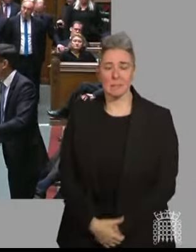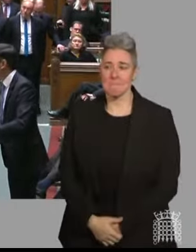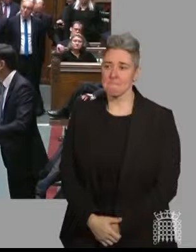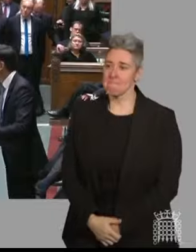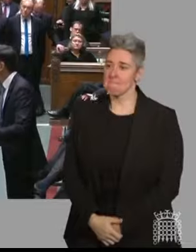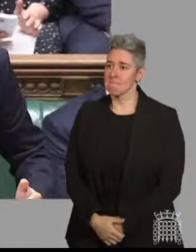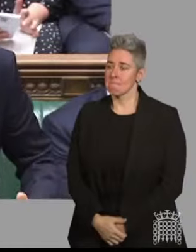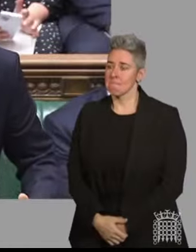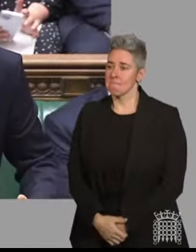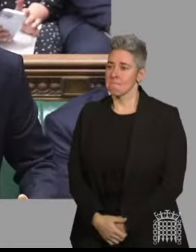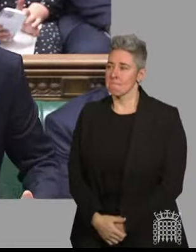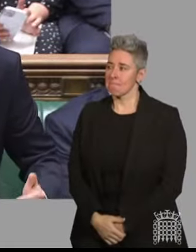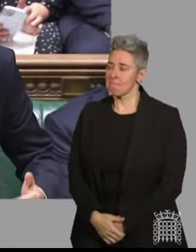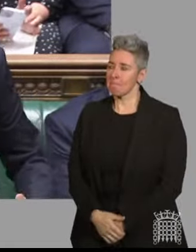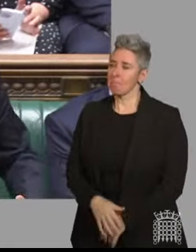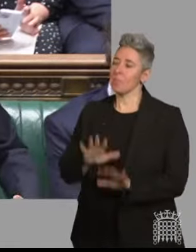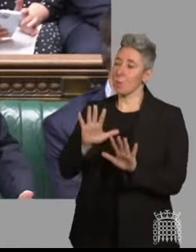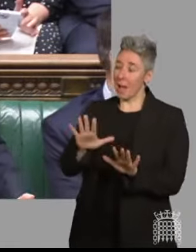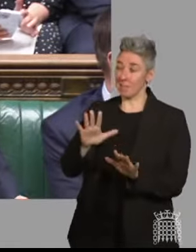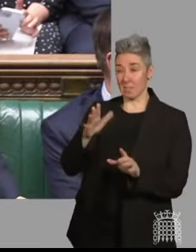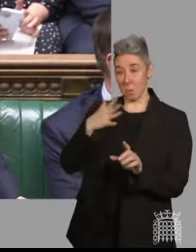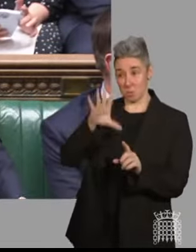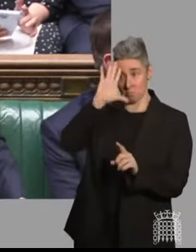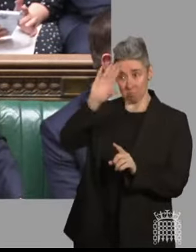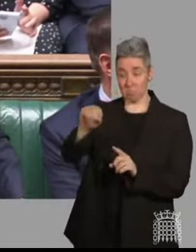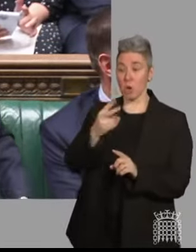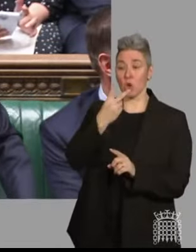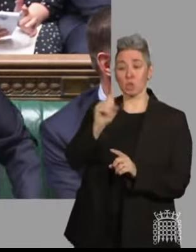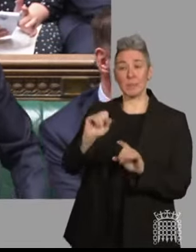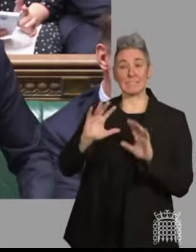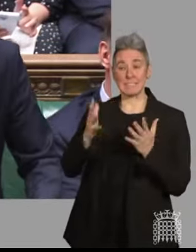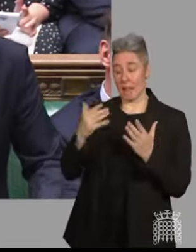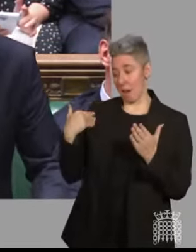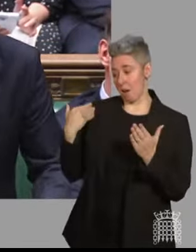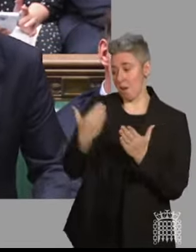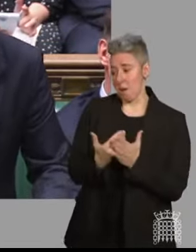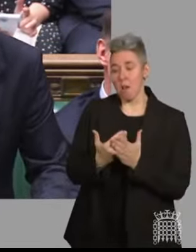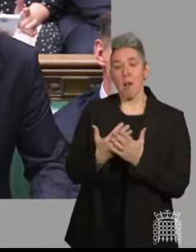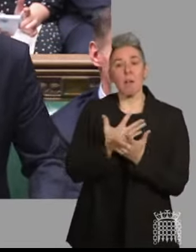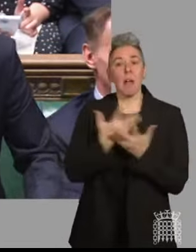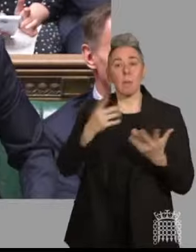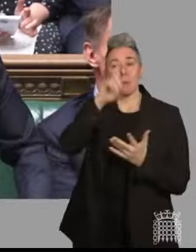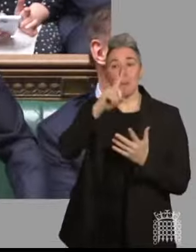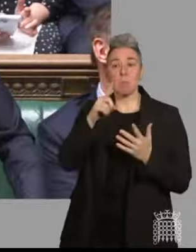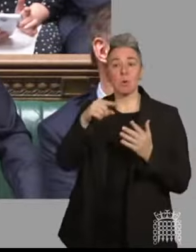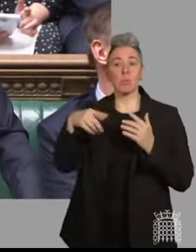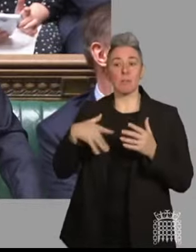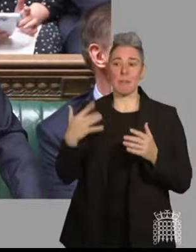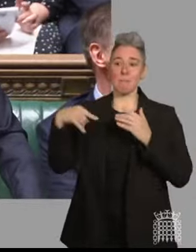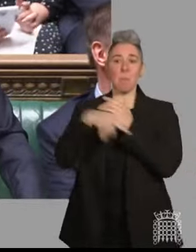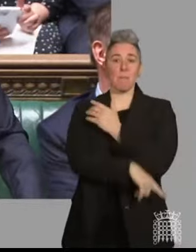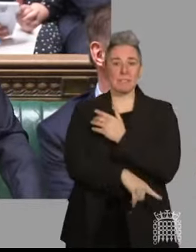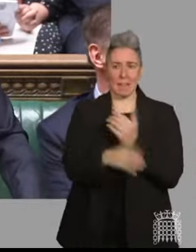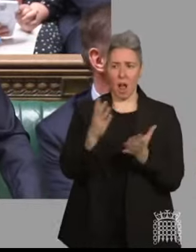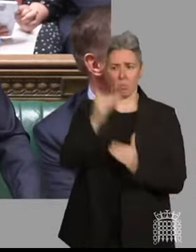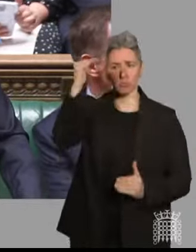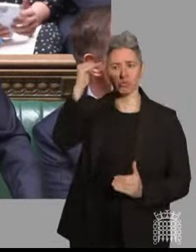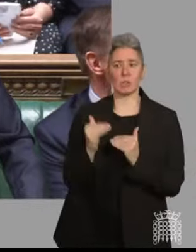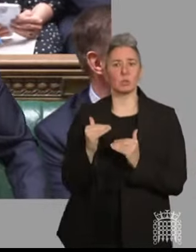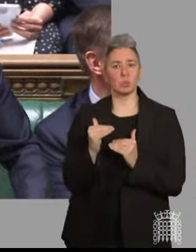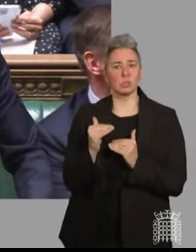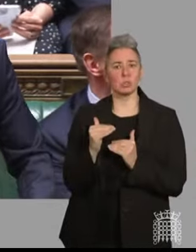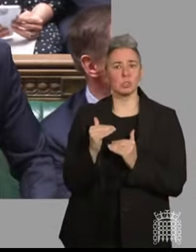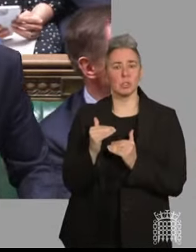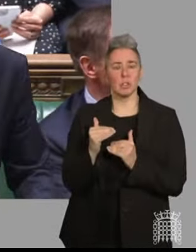people living in poverty has actually reduced by 1.7 million, Mr. Speaker, including hundreds of thousands of